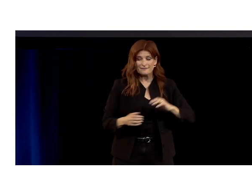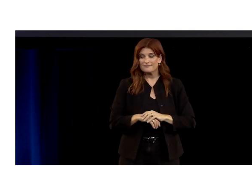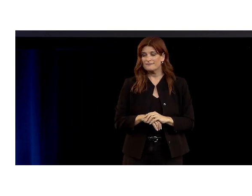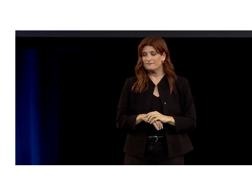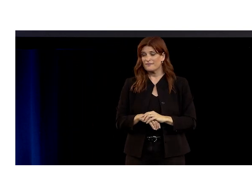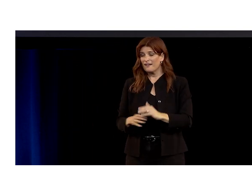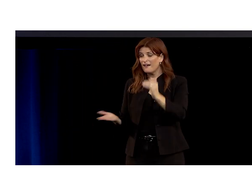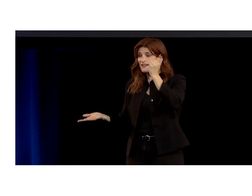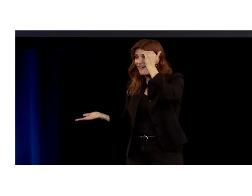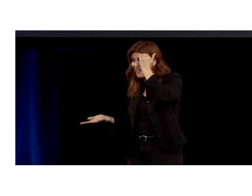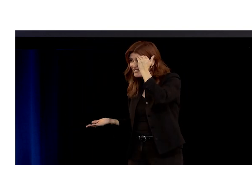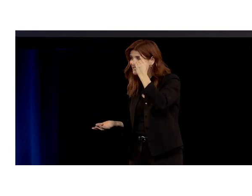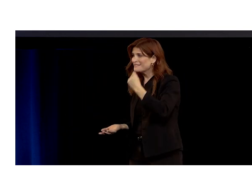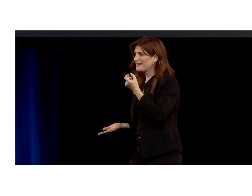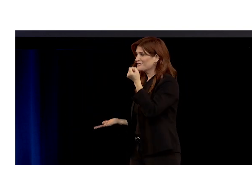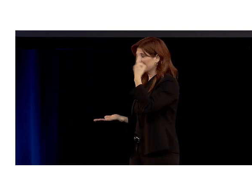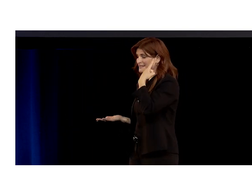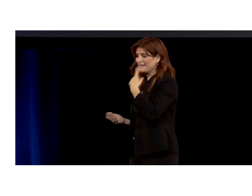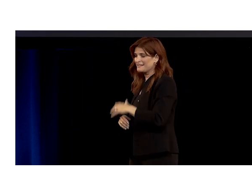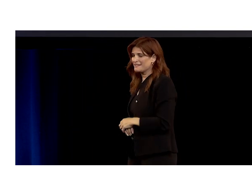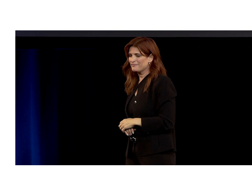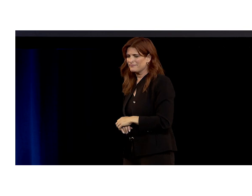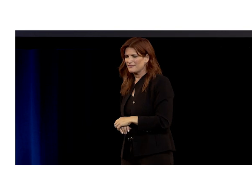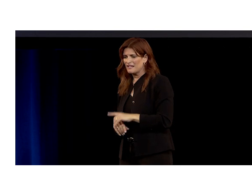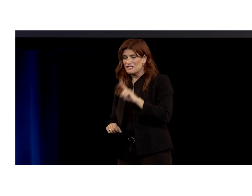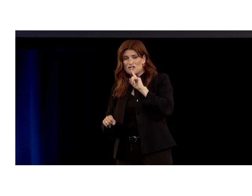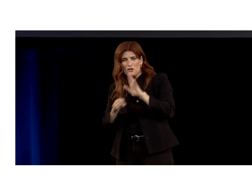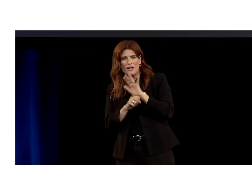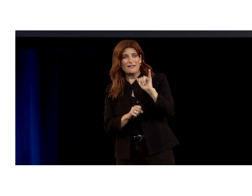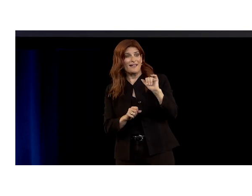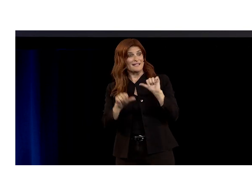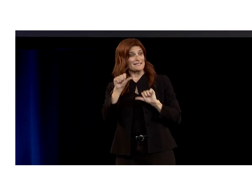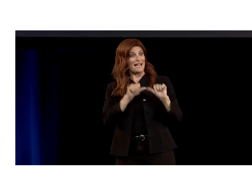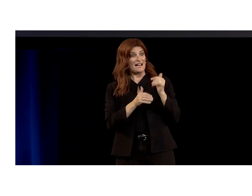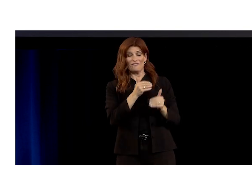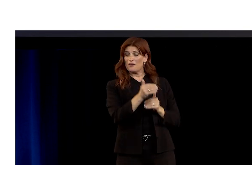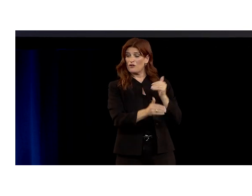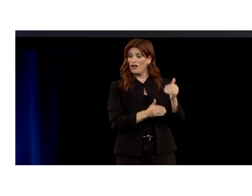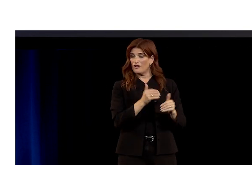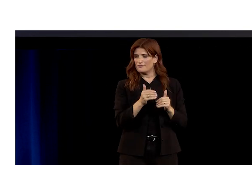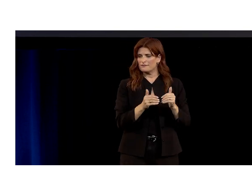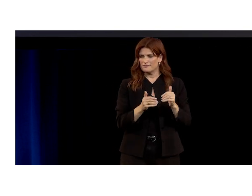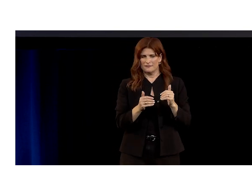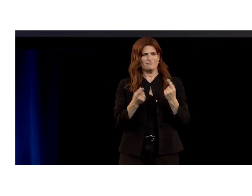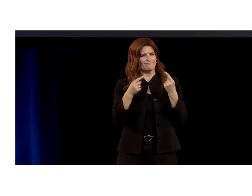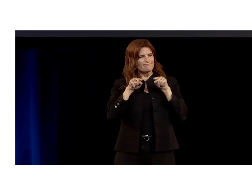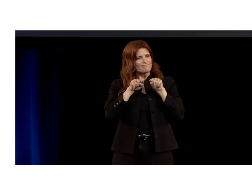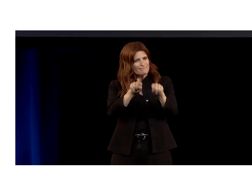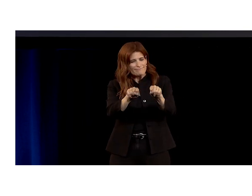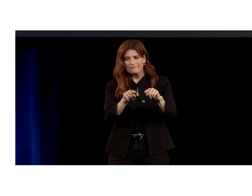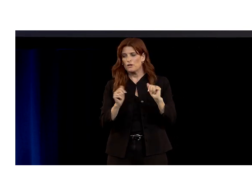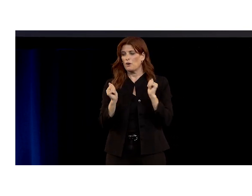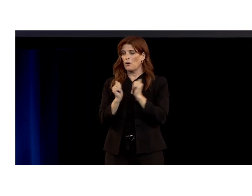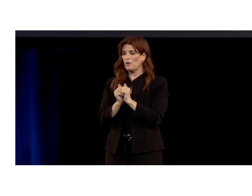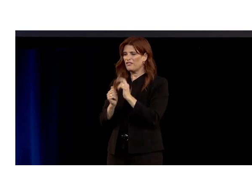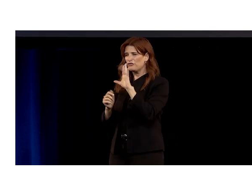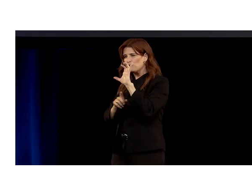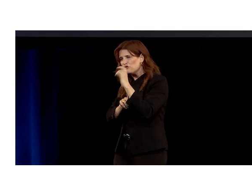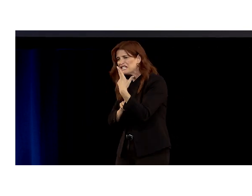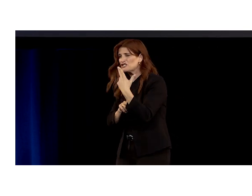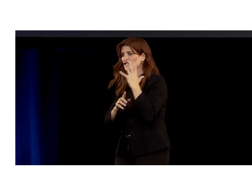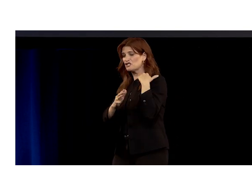their identity is woven from the fabric of their heritage, just like other cultural and religious